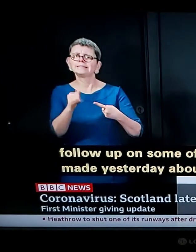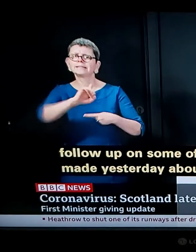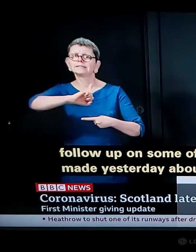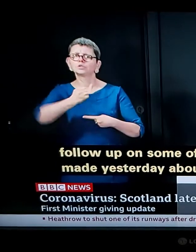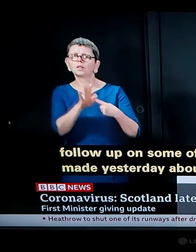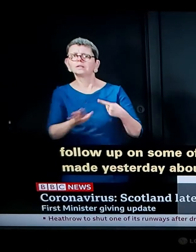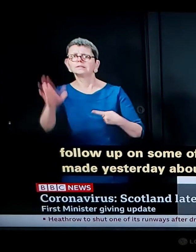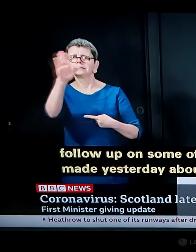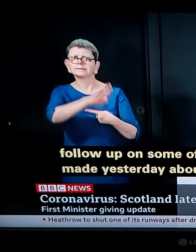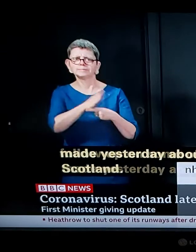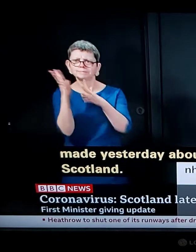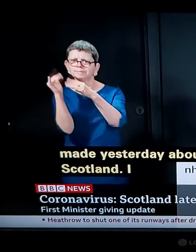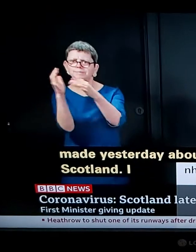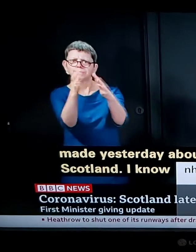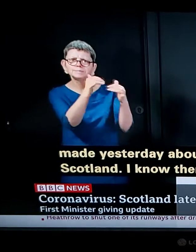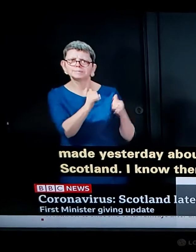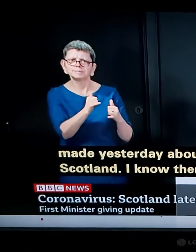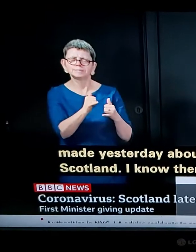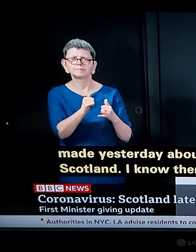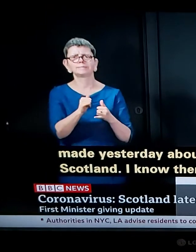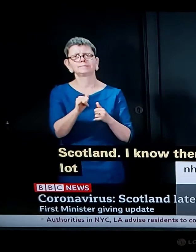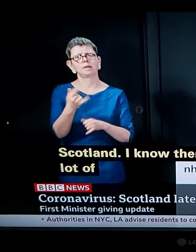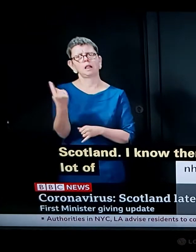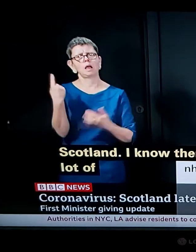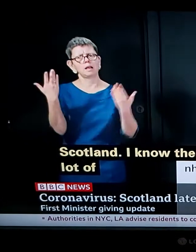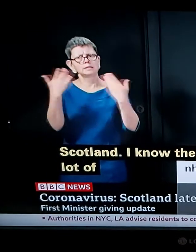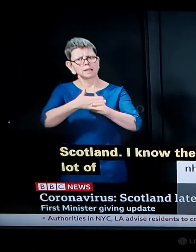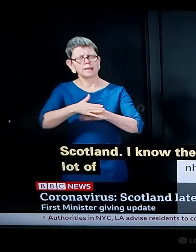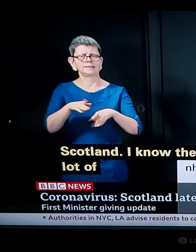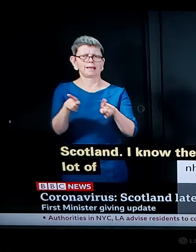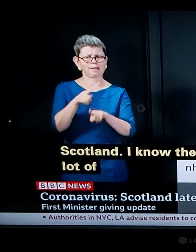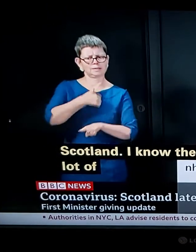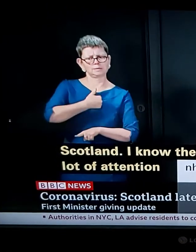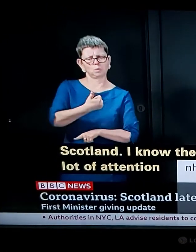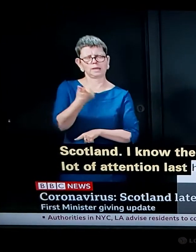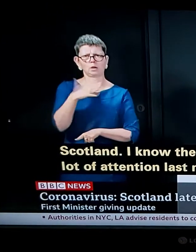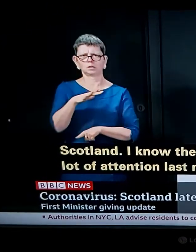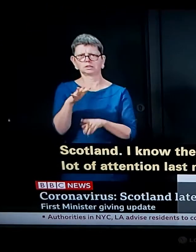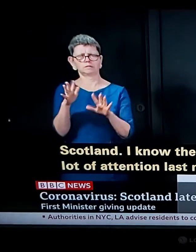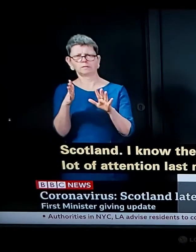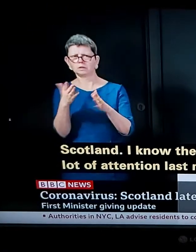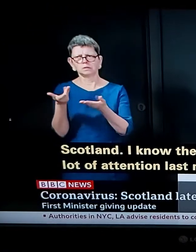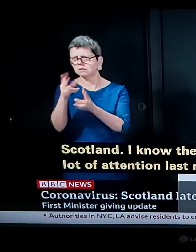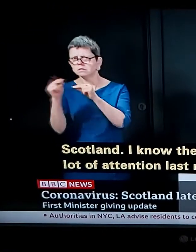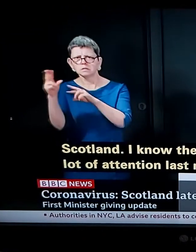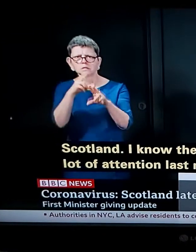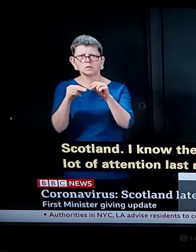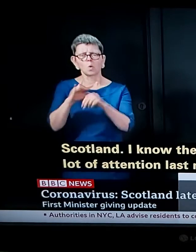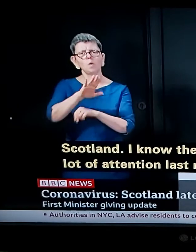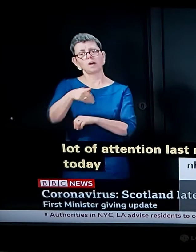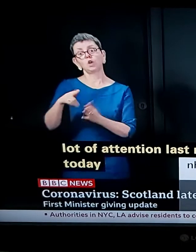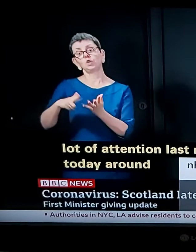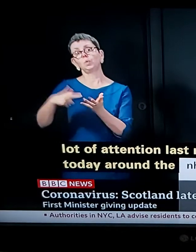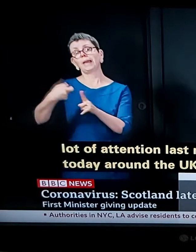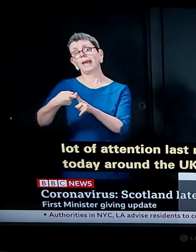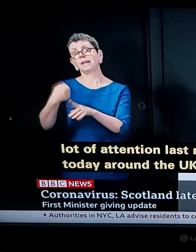there has been a lot of attention last night and into today around the UK government's pledge to